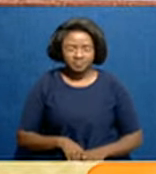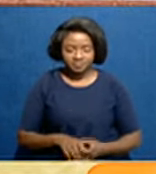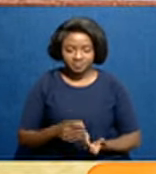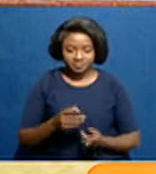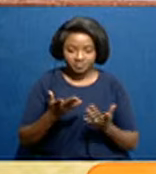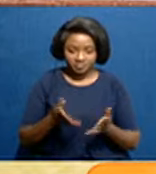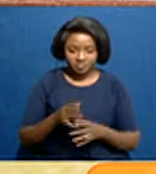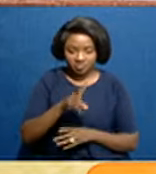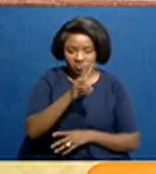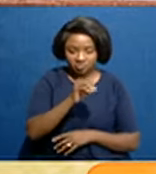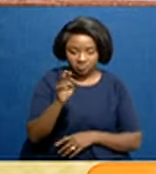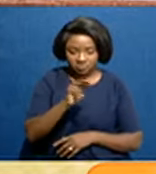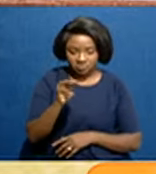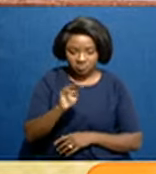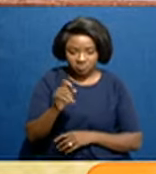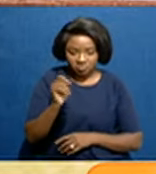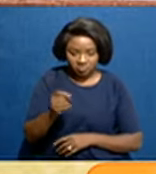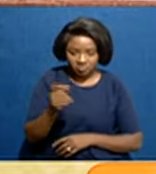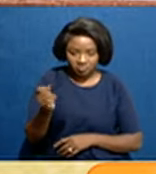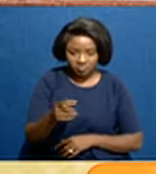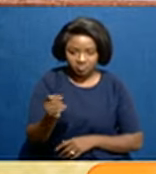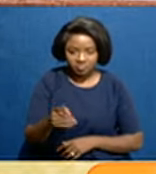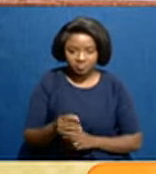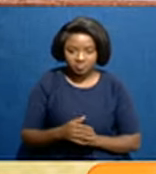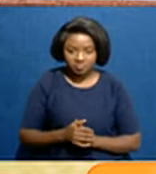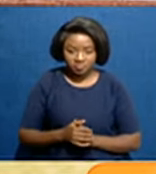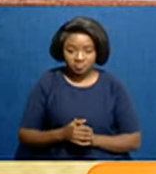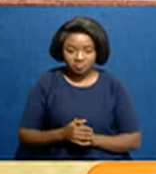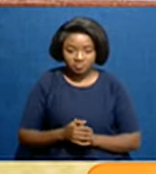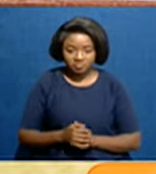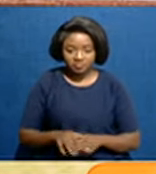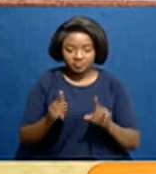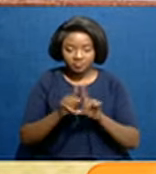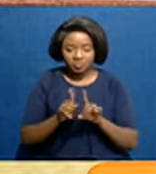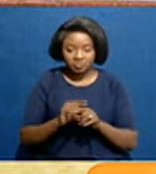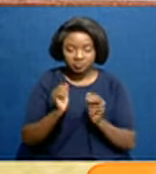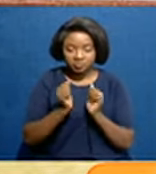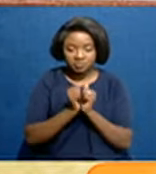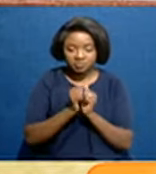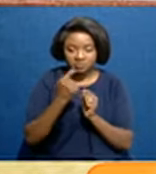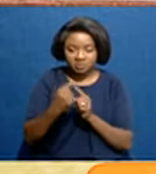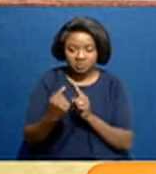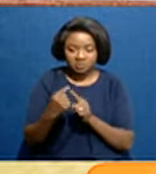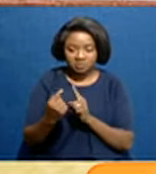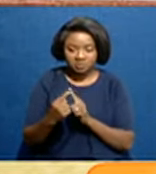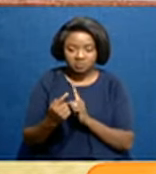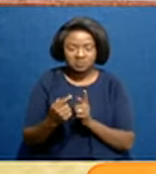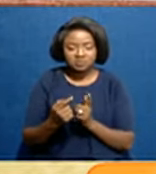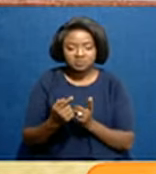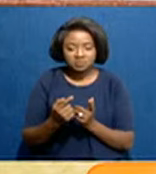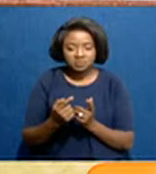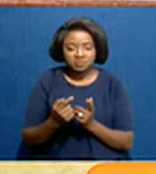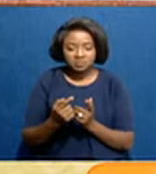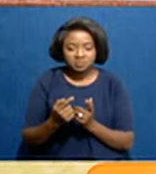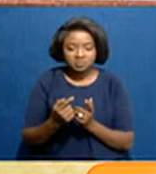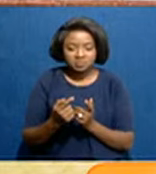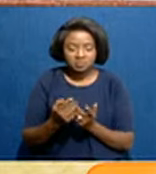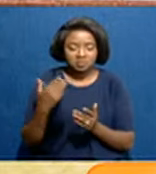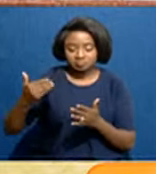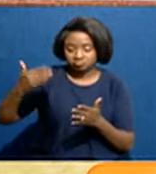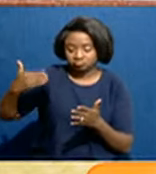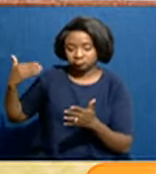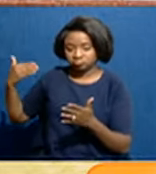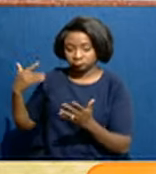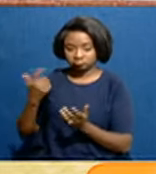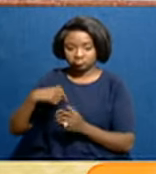million fine or 10 years in jail or both. Okay, so you know, in the past